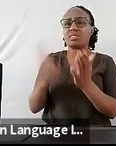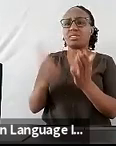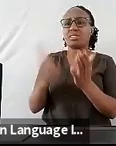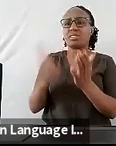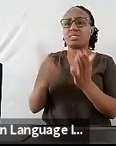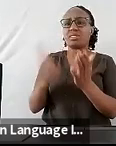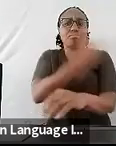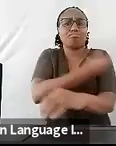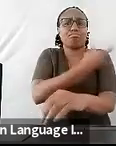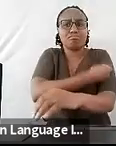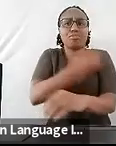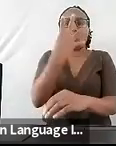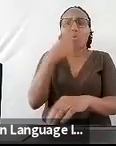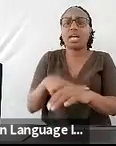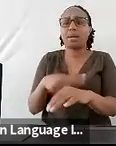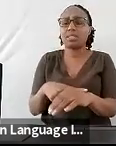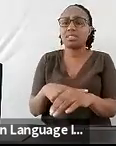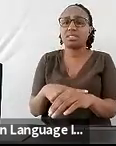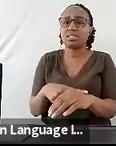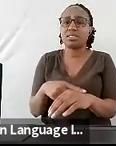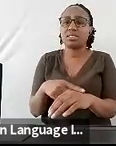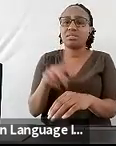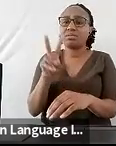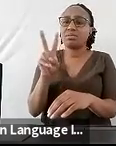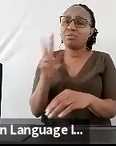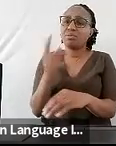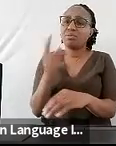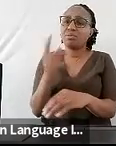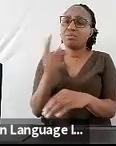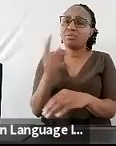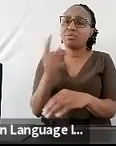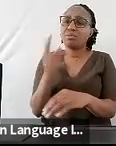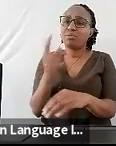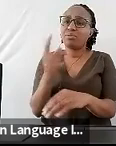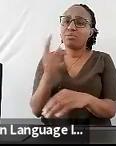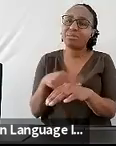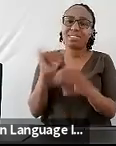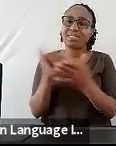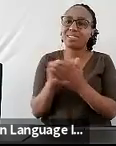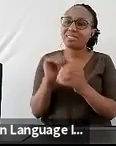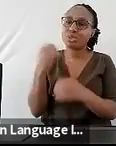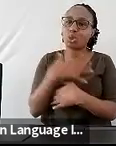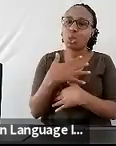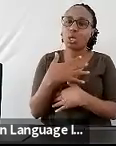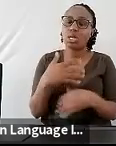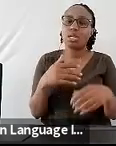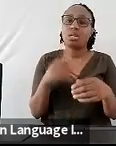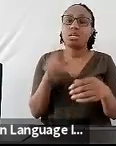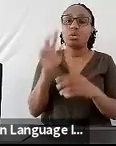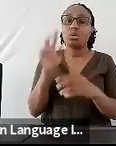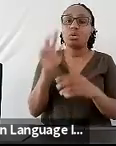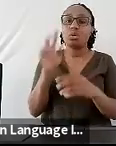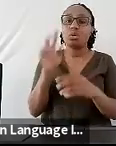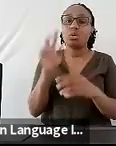God, that's so ridiculous. It's not, you know, you look at the policy and you look at the facts, it's not grounded